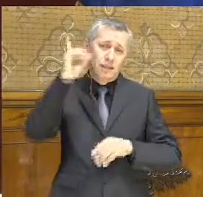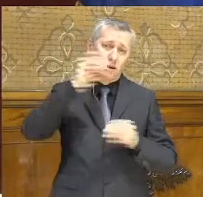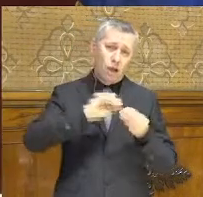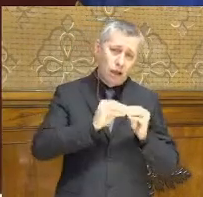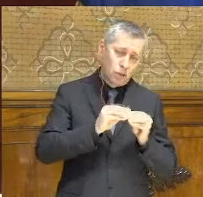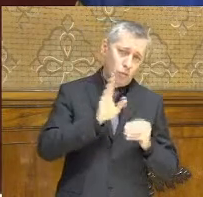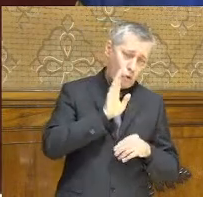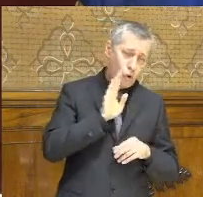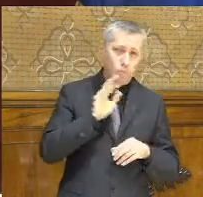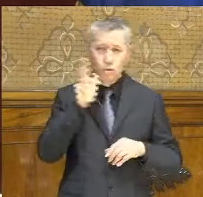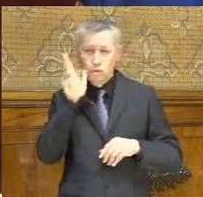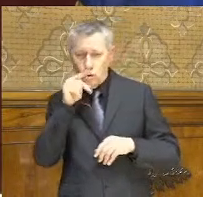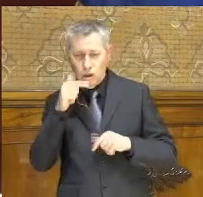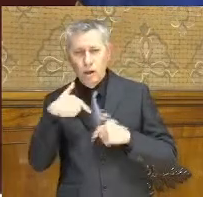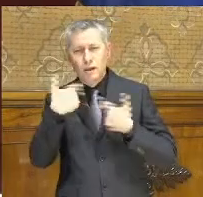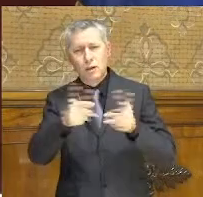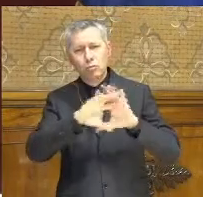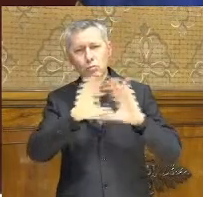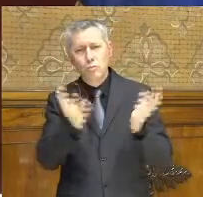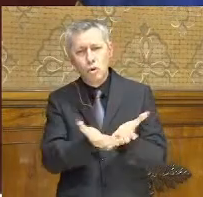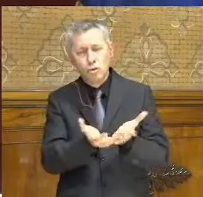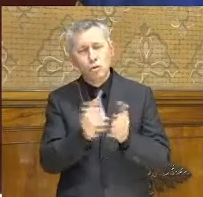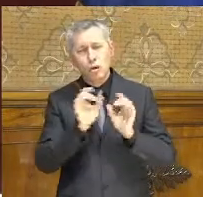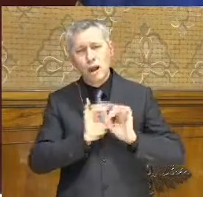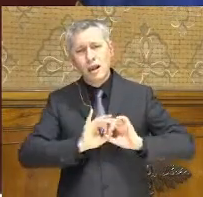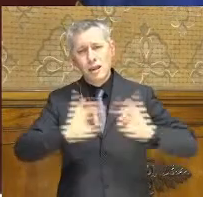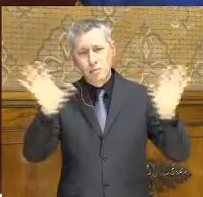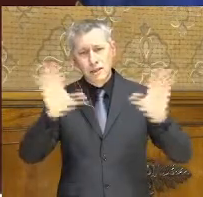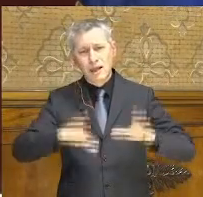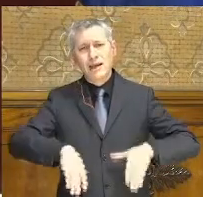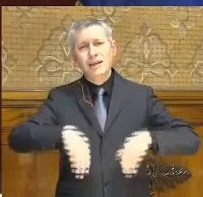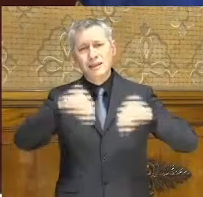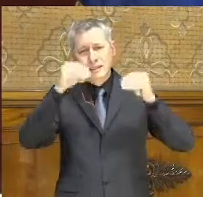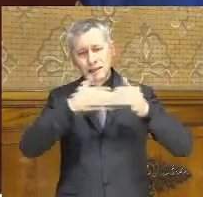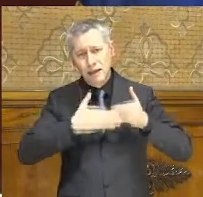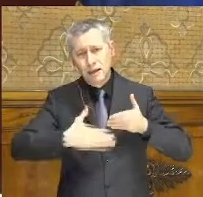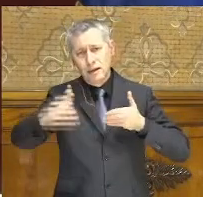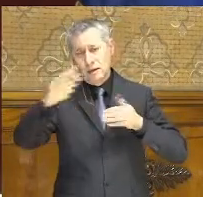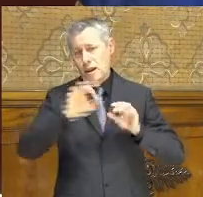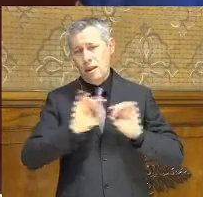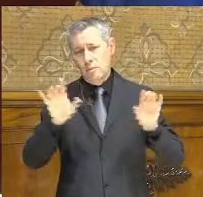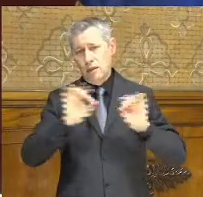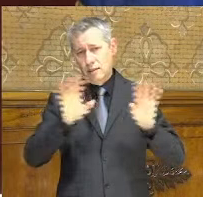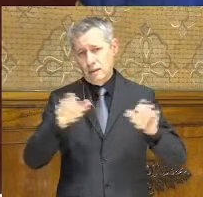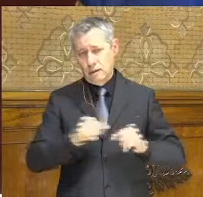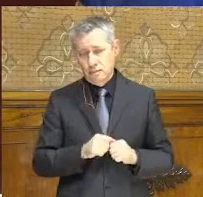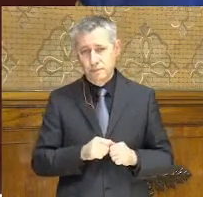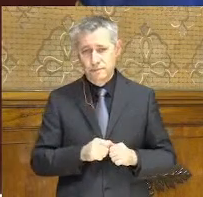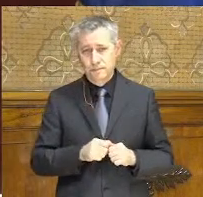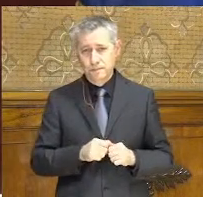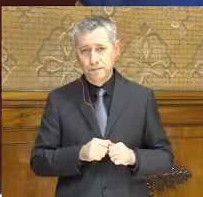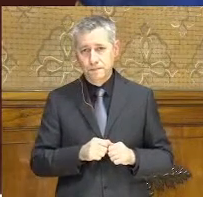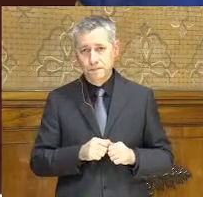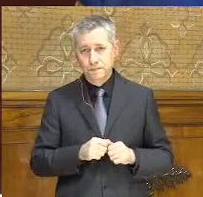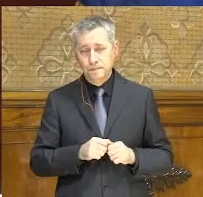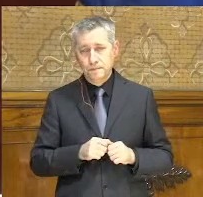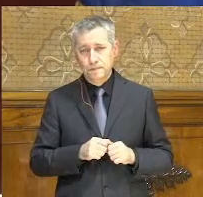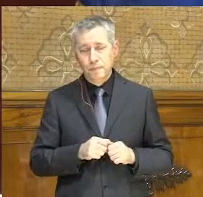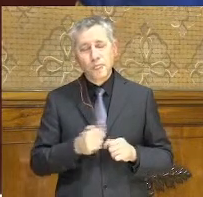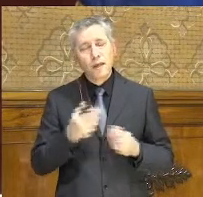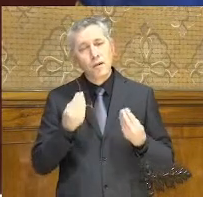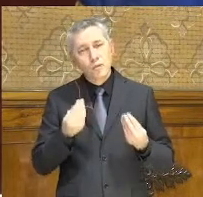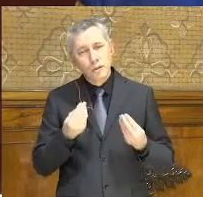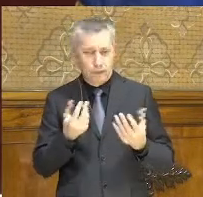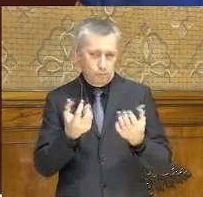order to introduce into the world the faculty of beginning, which is freedom. So freedom is